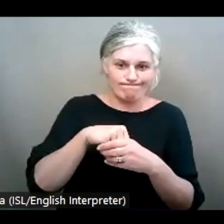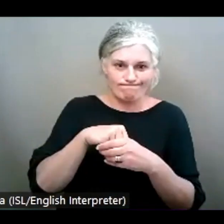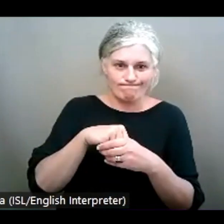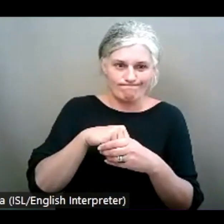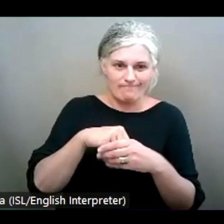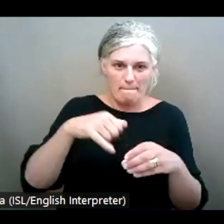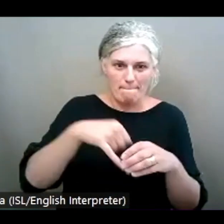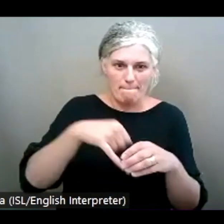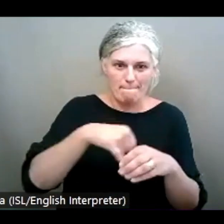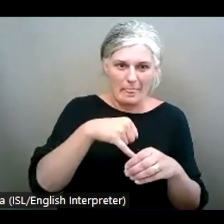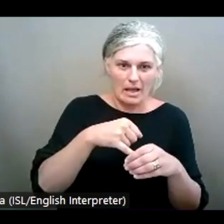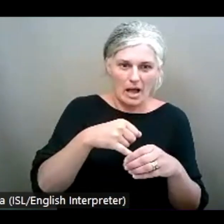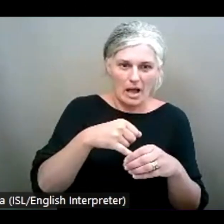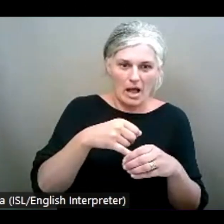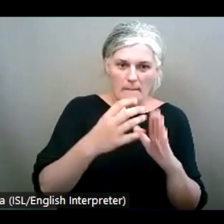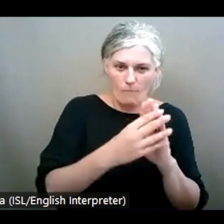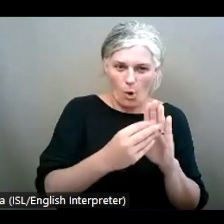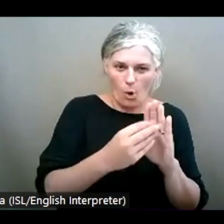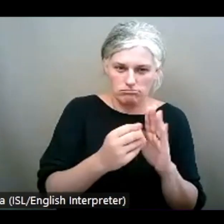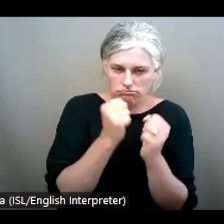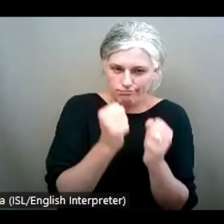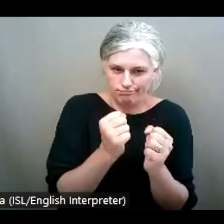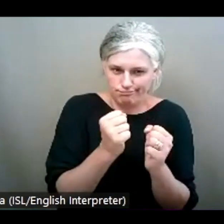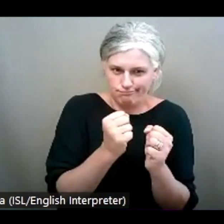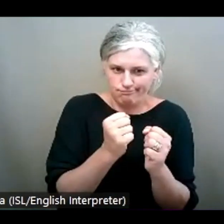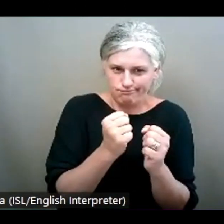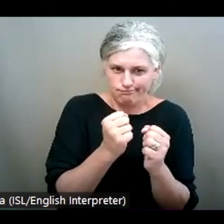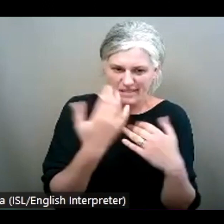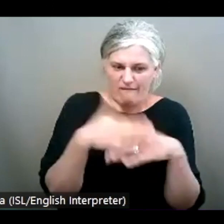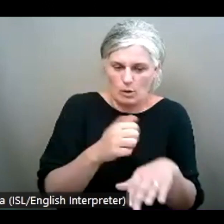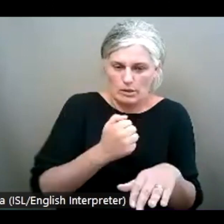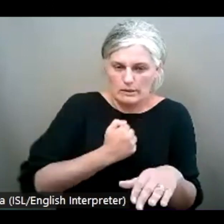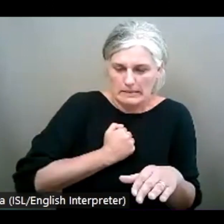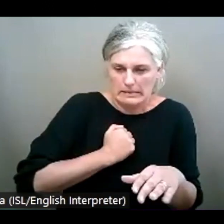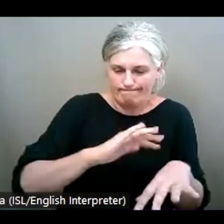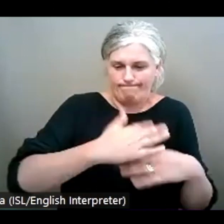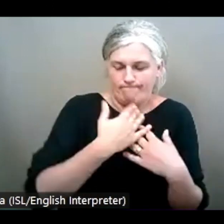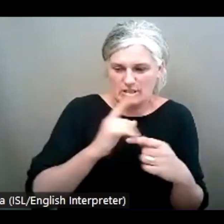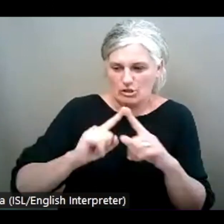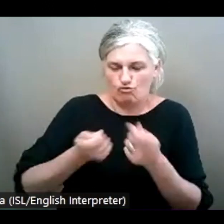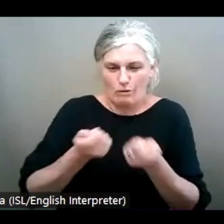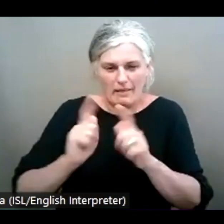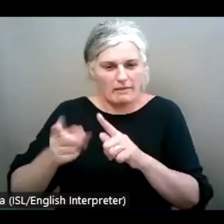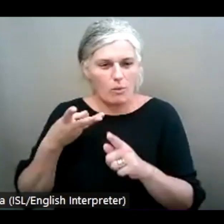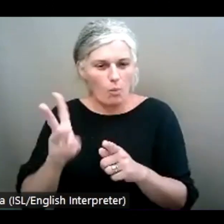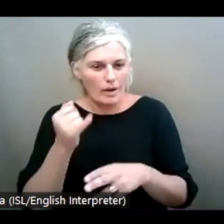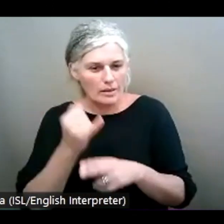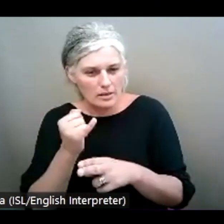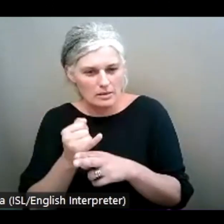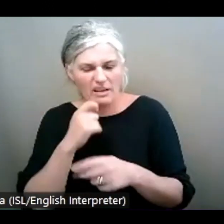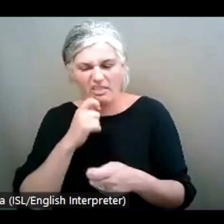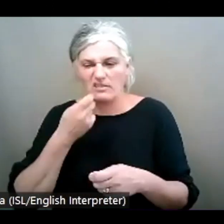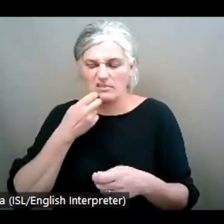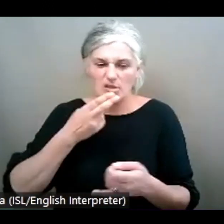and I was very much, you know, treated differently in school, and you know, it was all insurance reasons this,